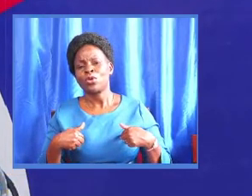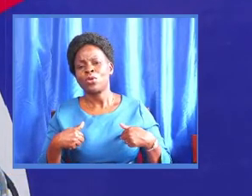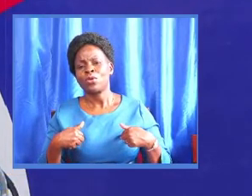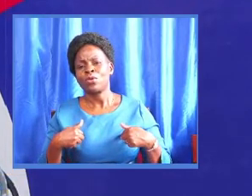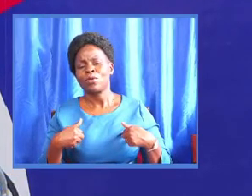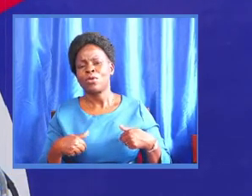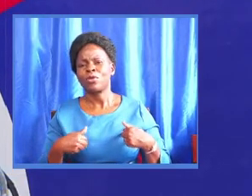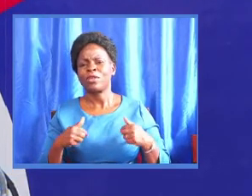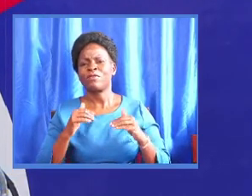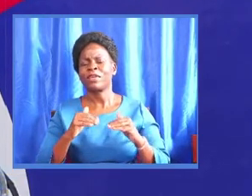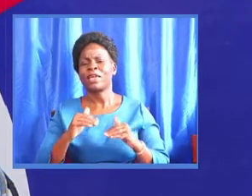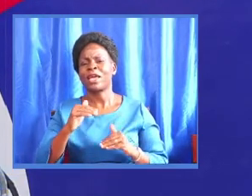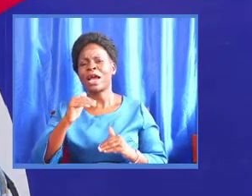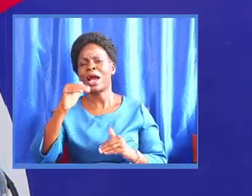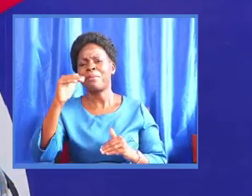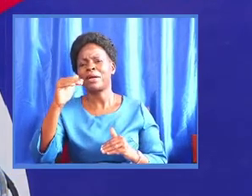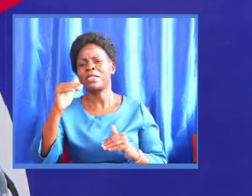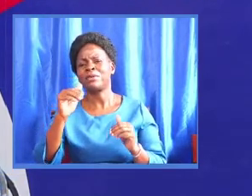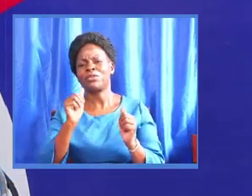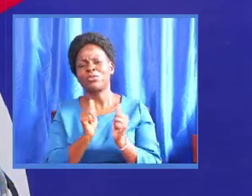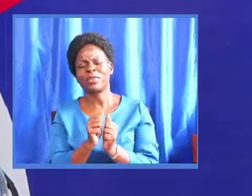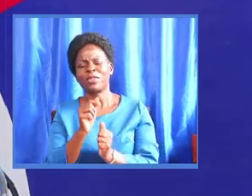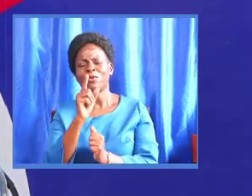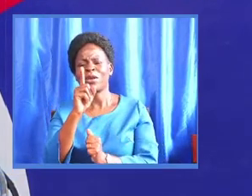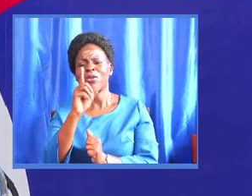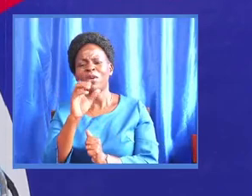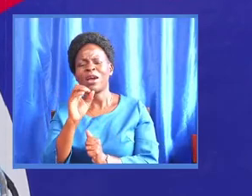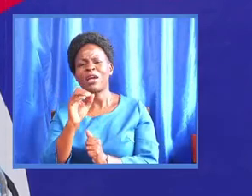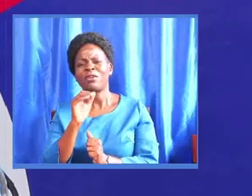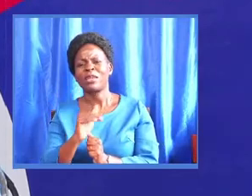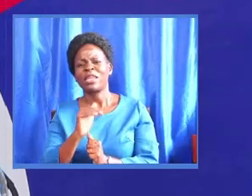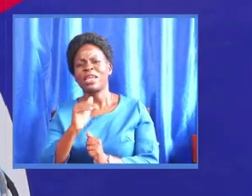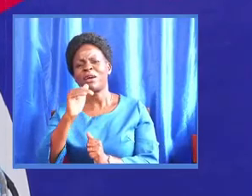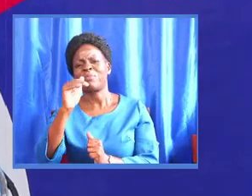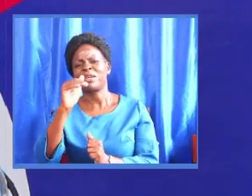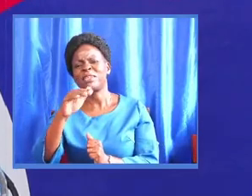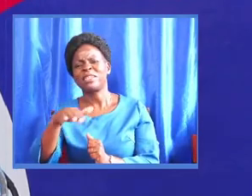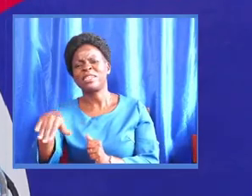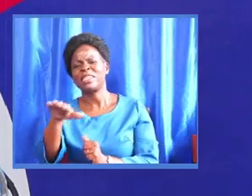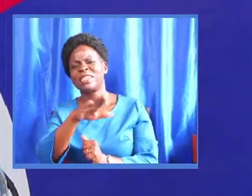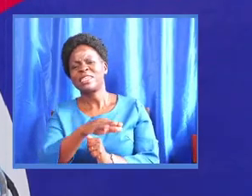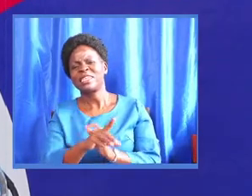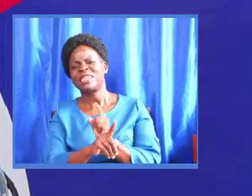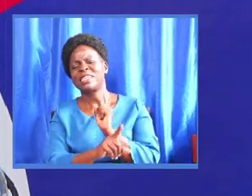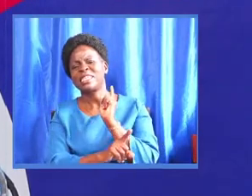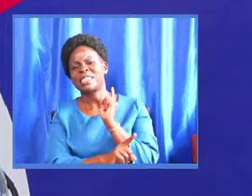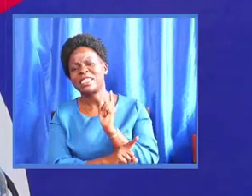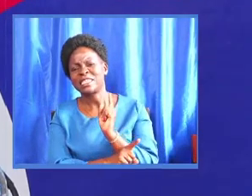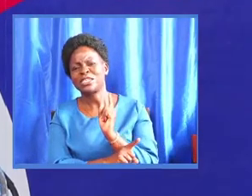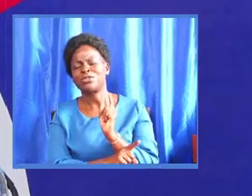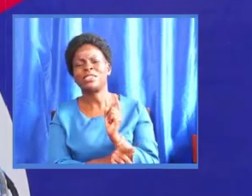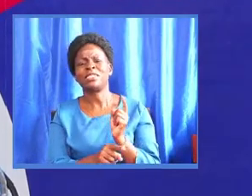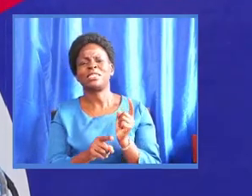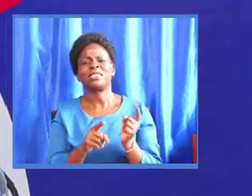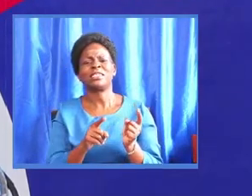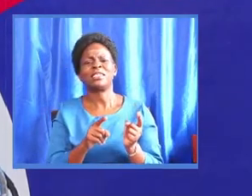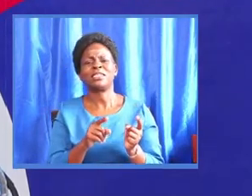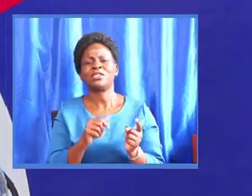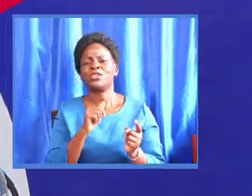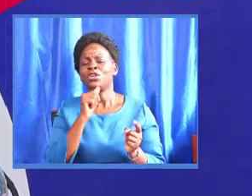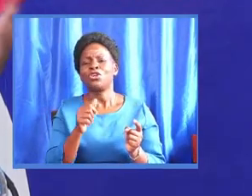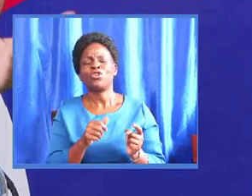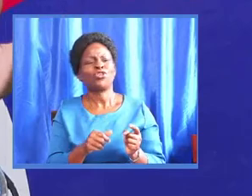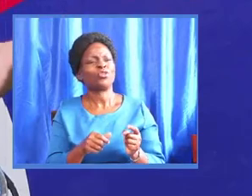in an apartment block with 100 apartments, you are going to have proper security. You know, nobody, you're not